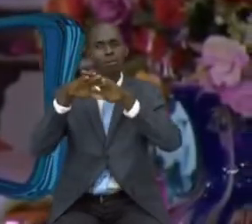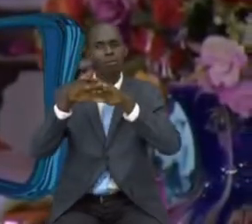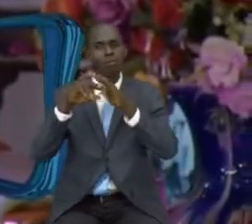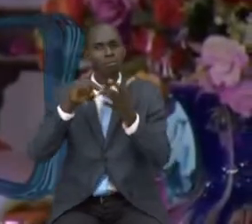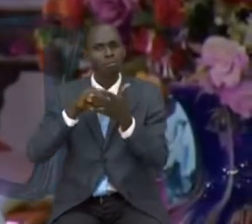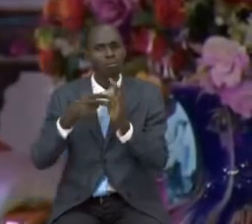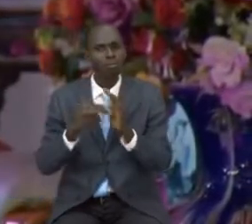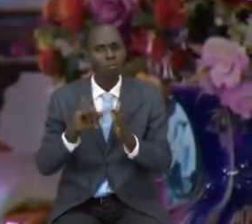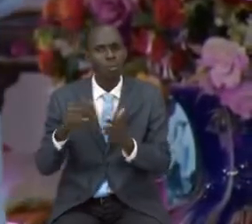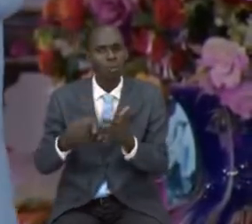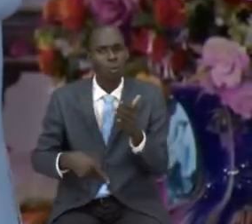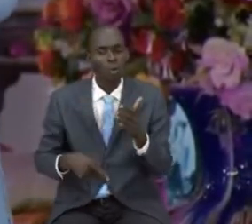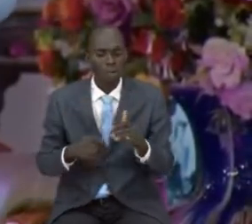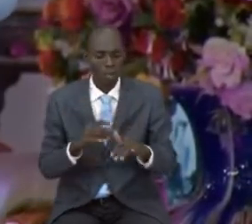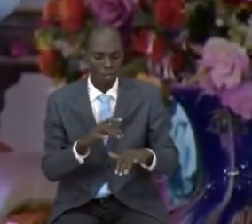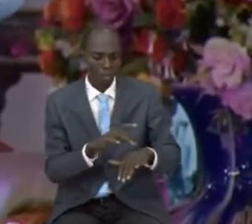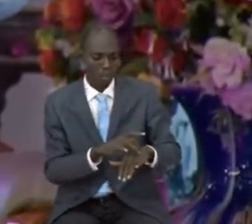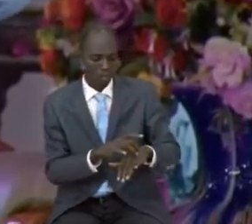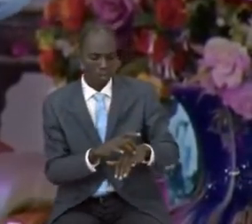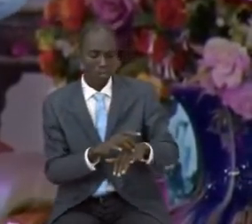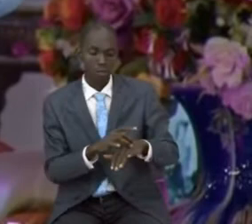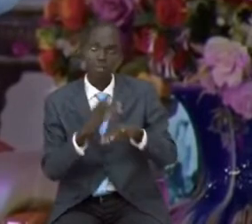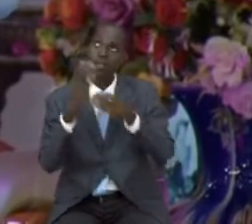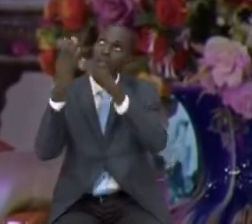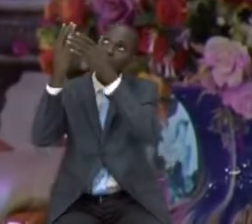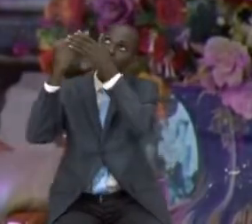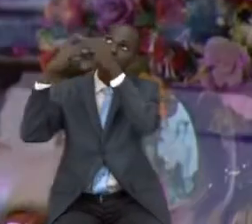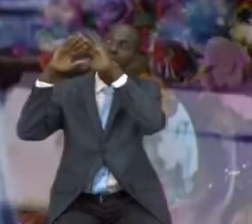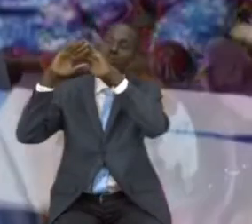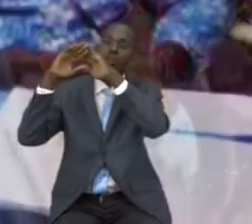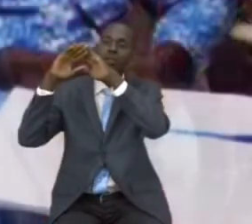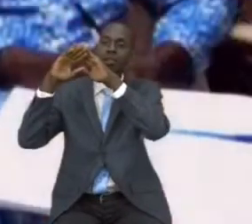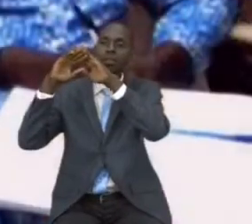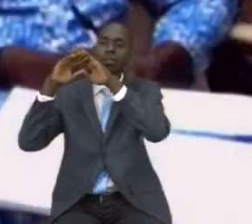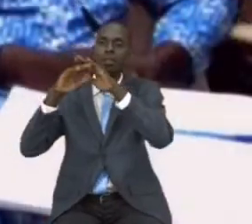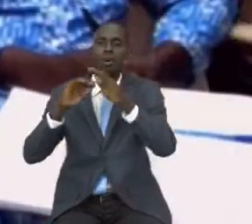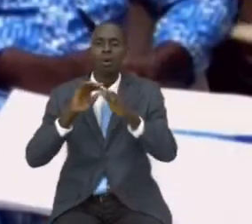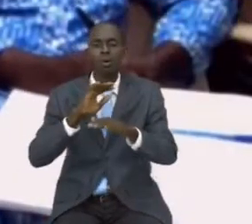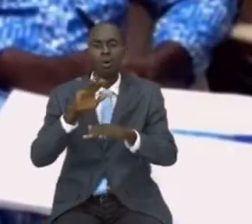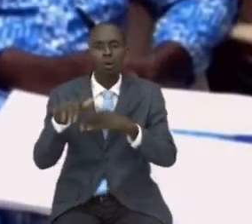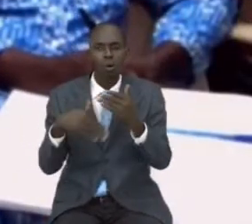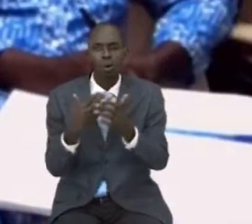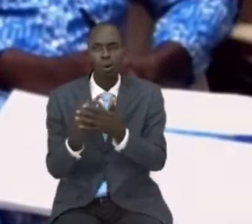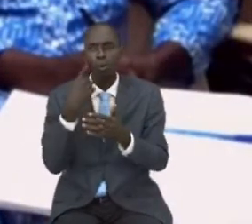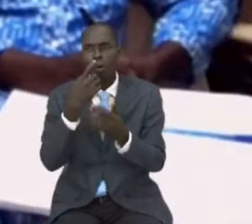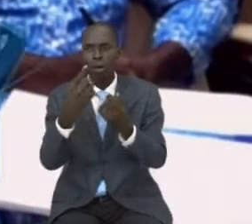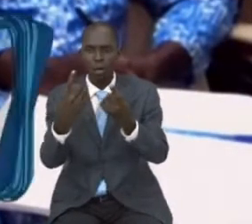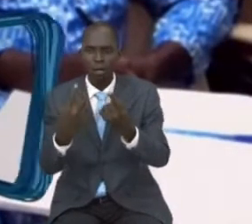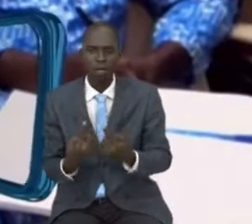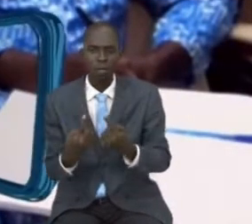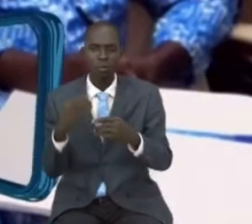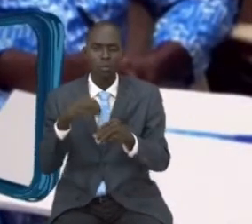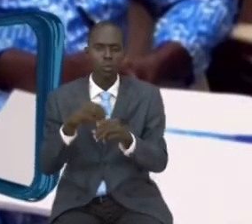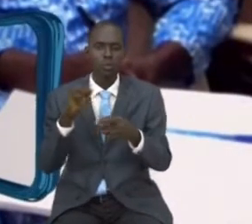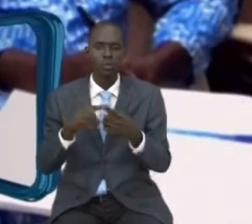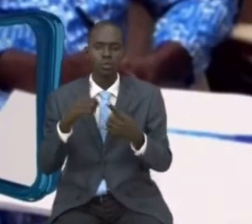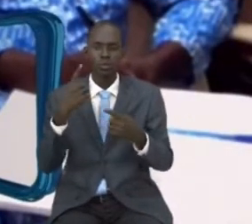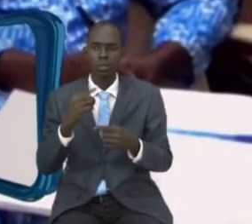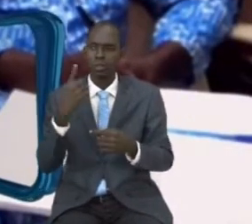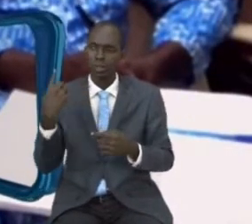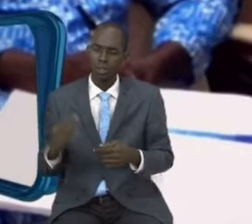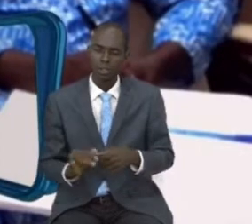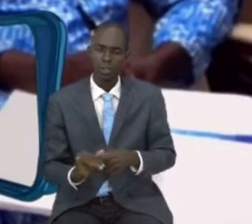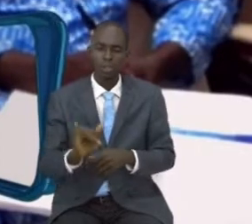mean? Earth, heaven. Those who come into the eternal kingdom